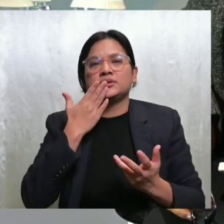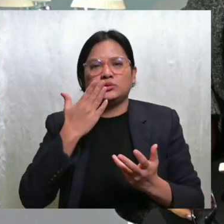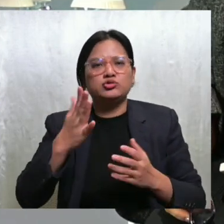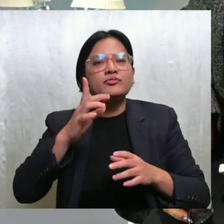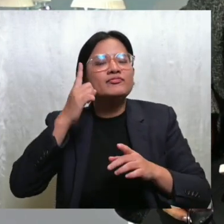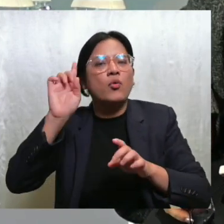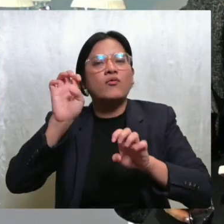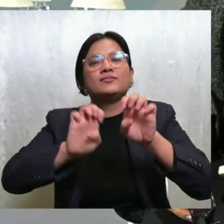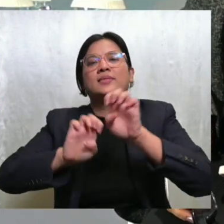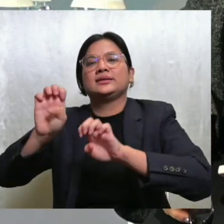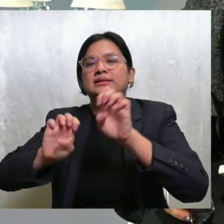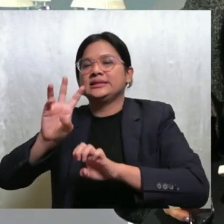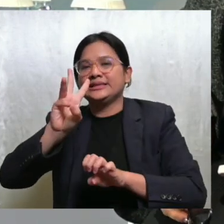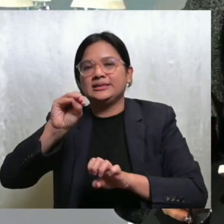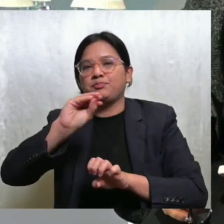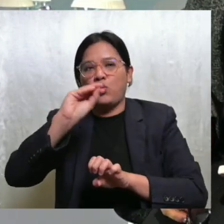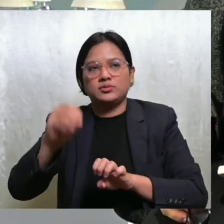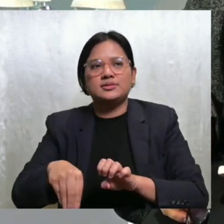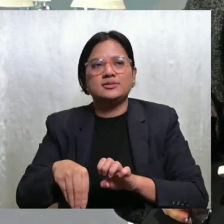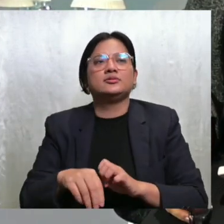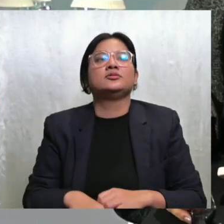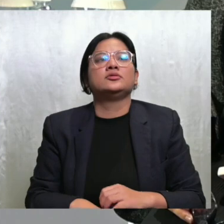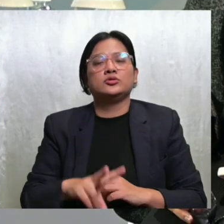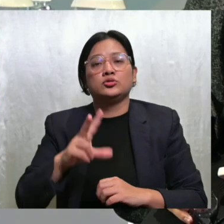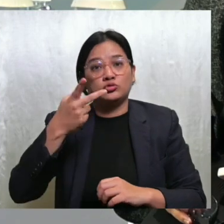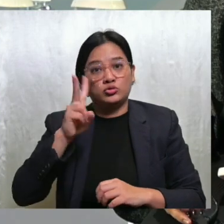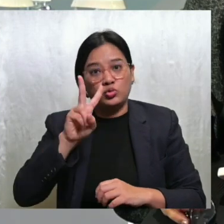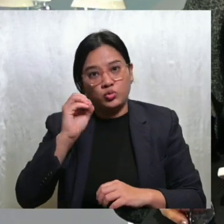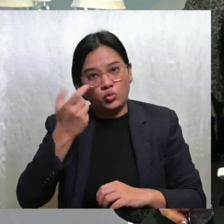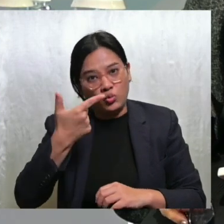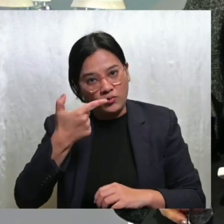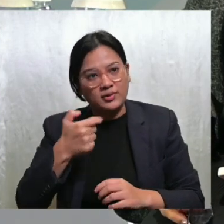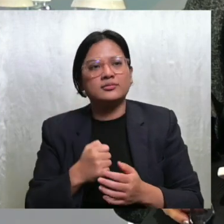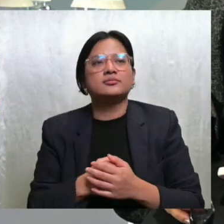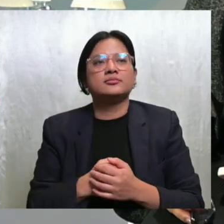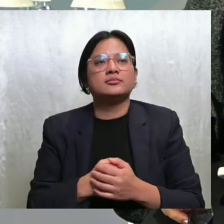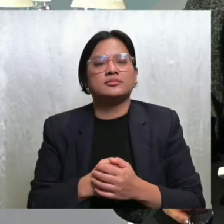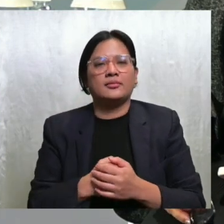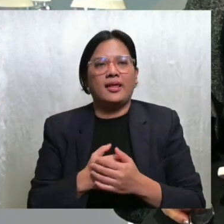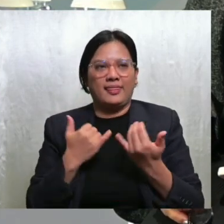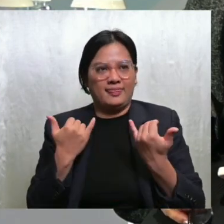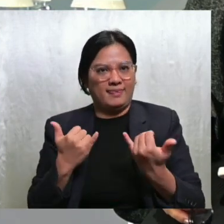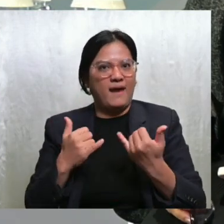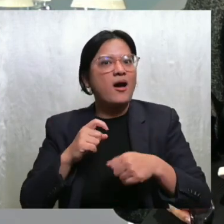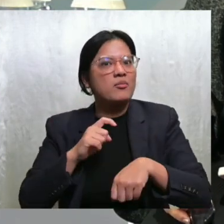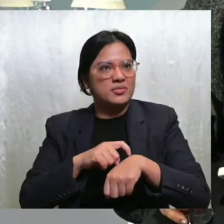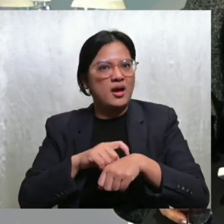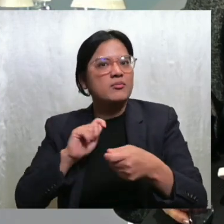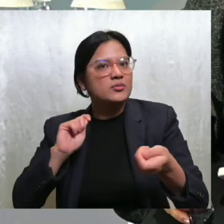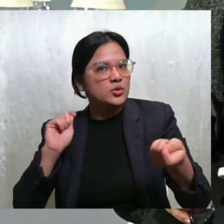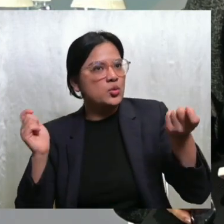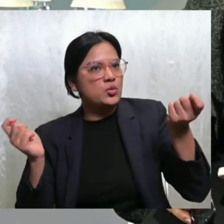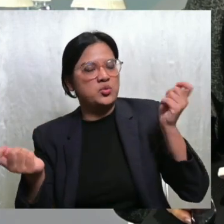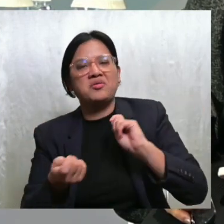know, there's a learning age transition. We passed the agricultural age where there was a personalized learning, but it was for